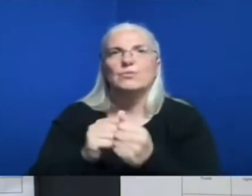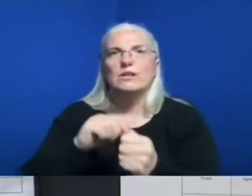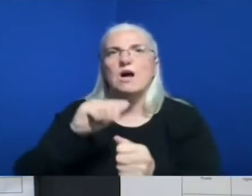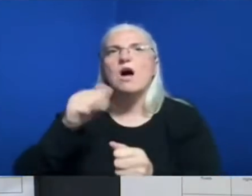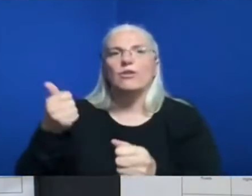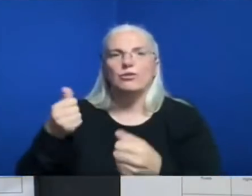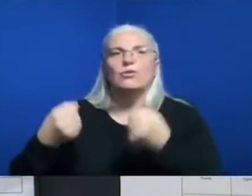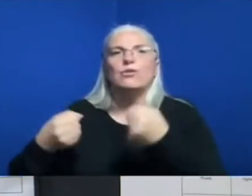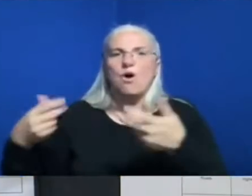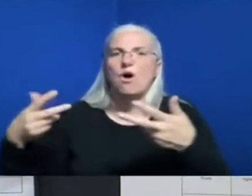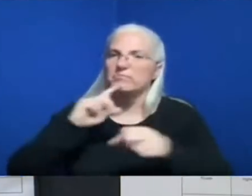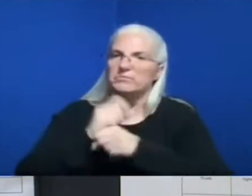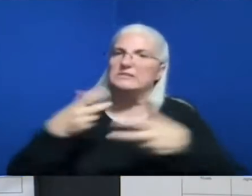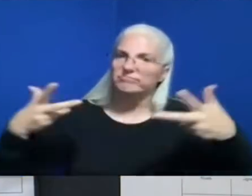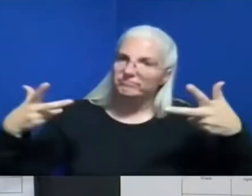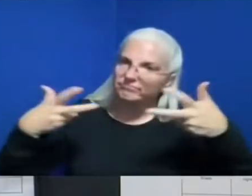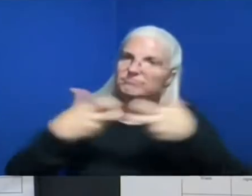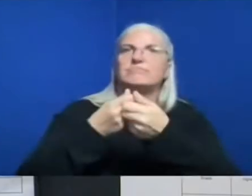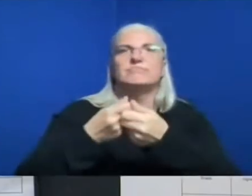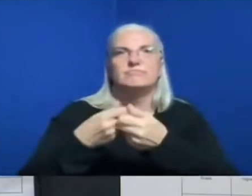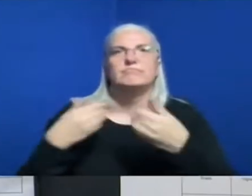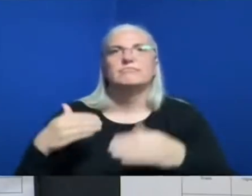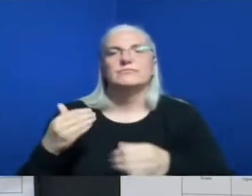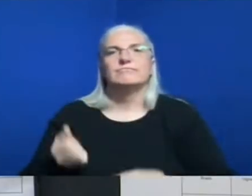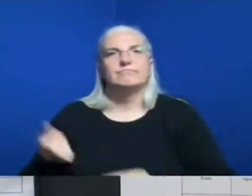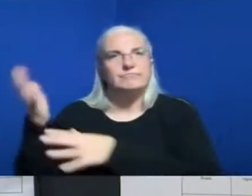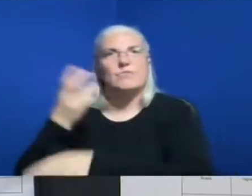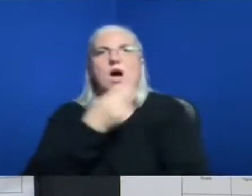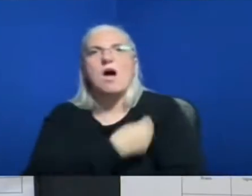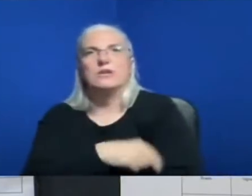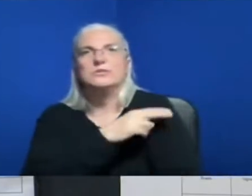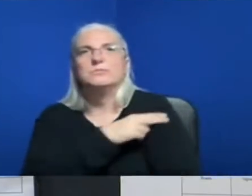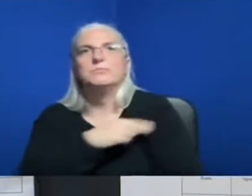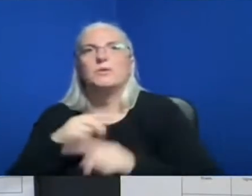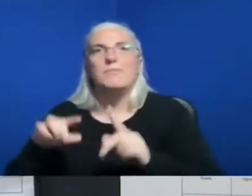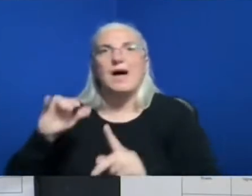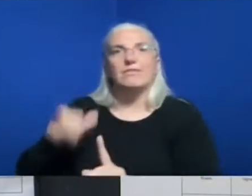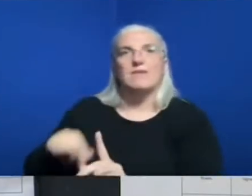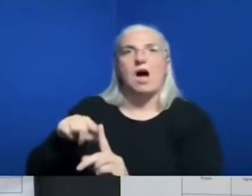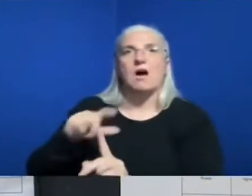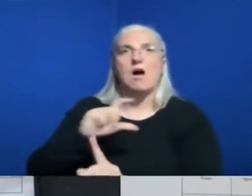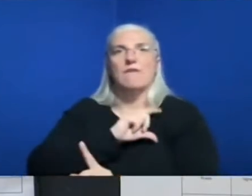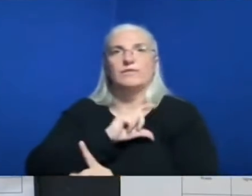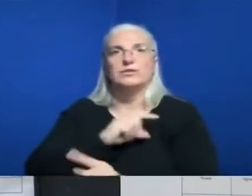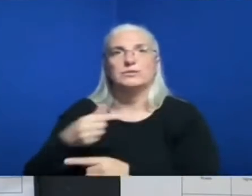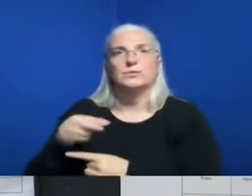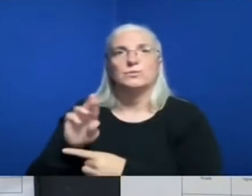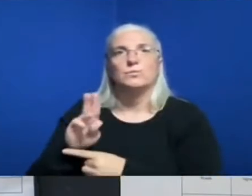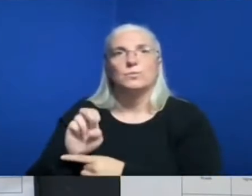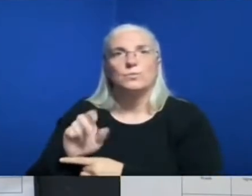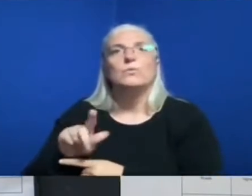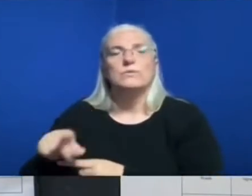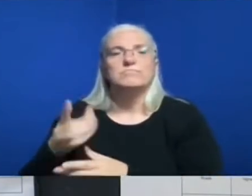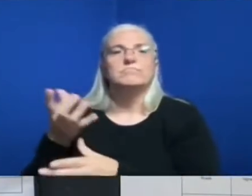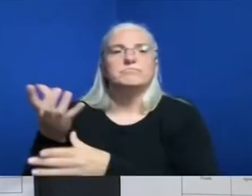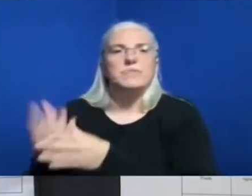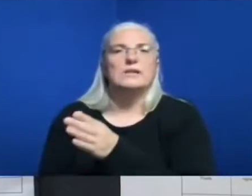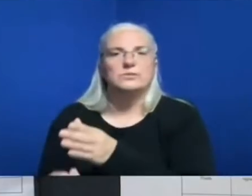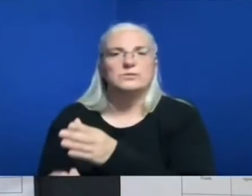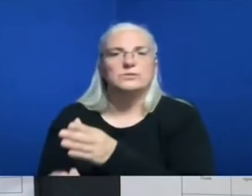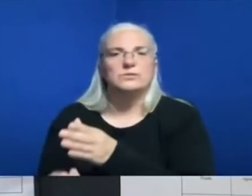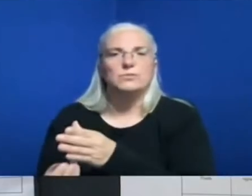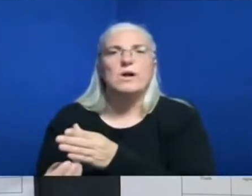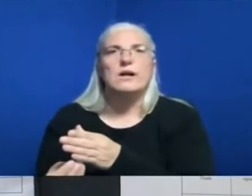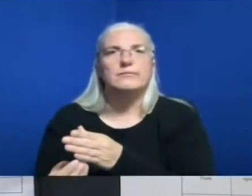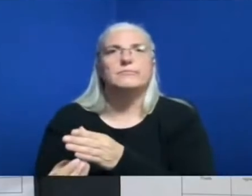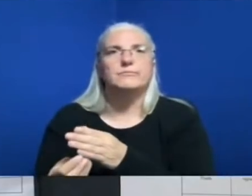hospital. Officer Gruel made the ultimate sacrifice while performing his duties as a public servant, responding to